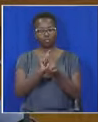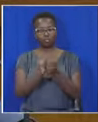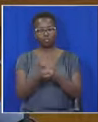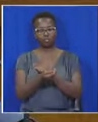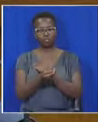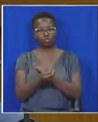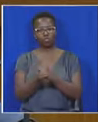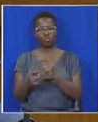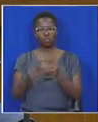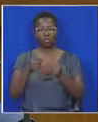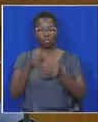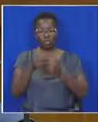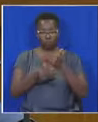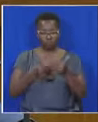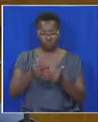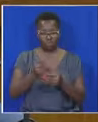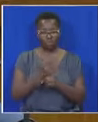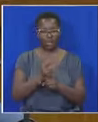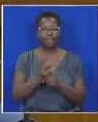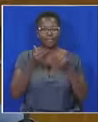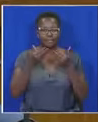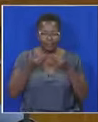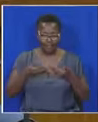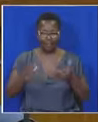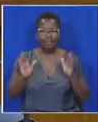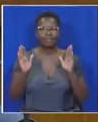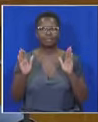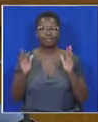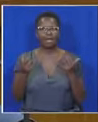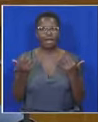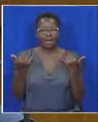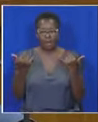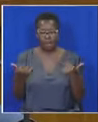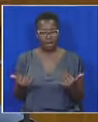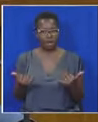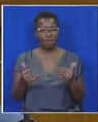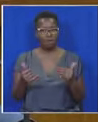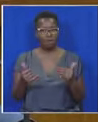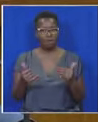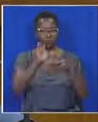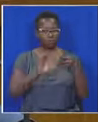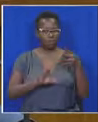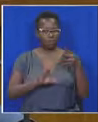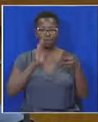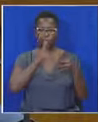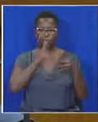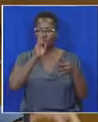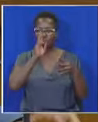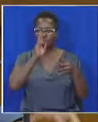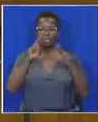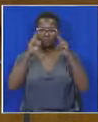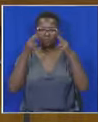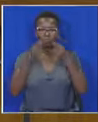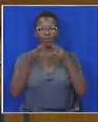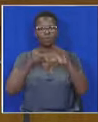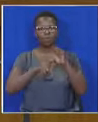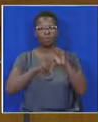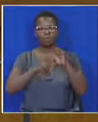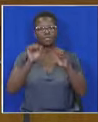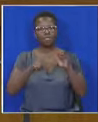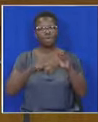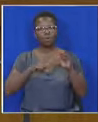process, which was flawed to begin with, was restarted, now without the criteria of a tertiary education, so that we